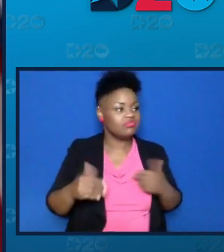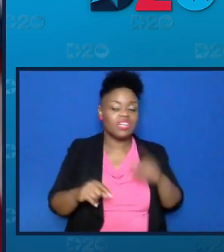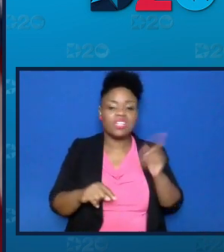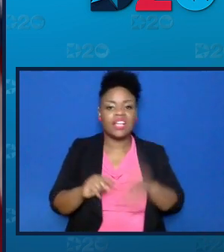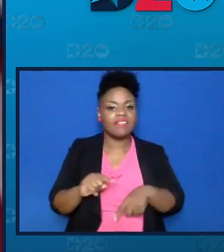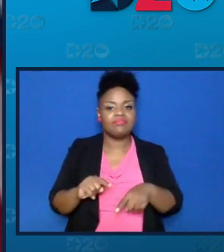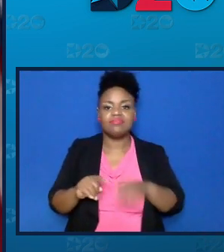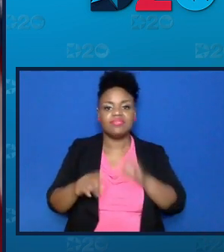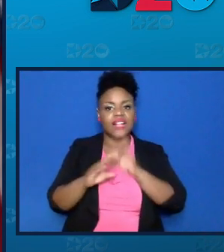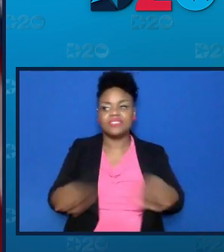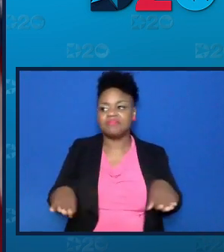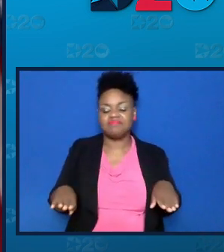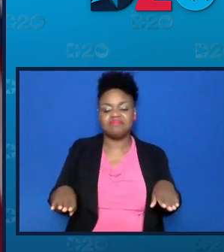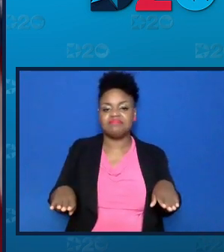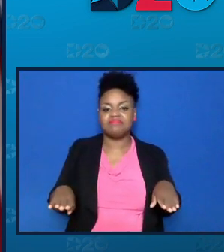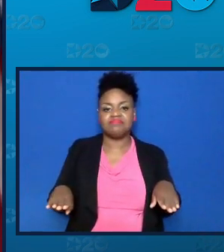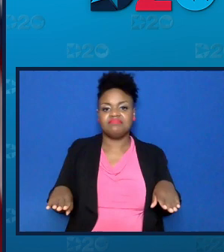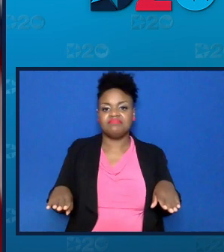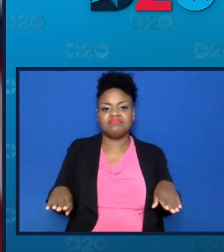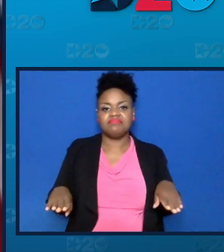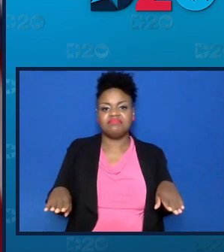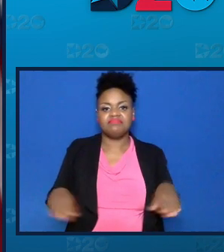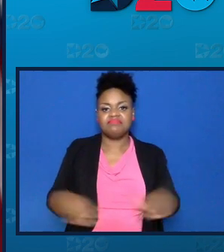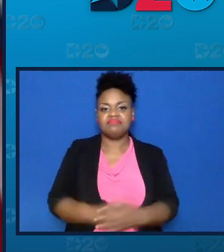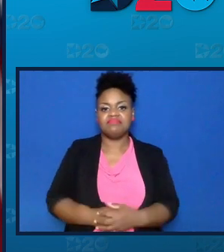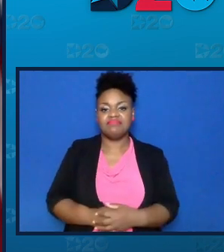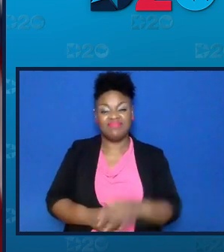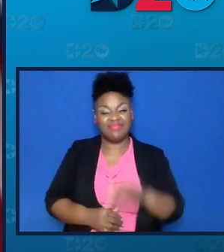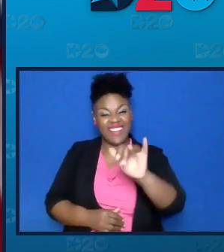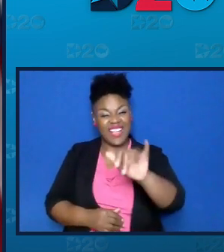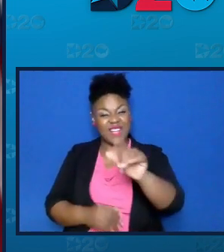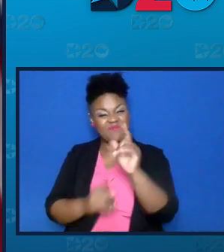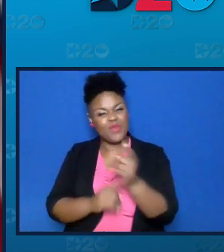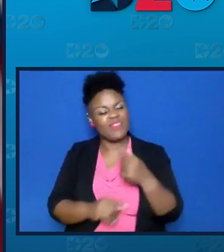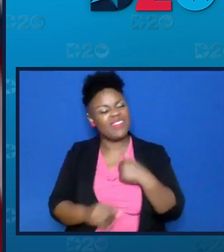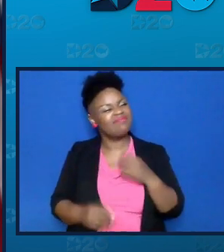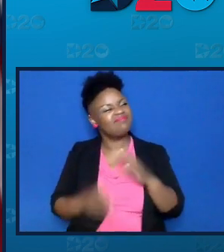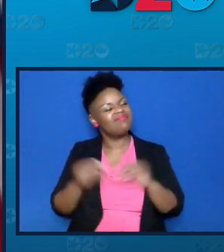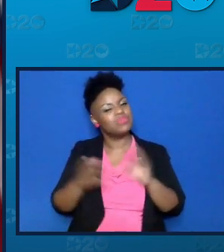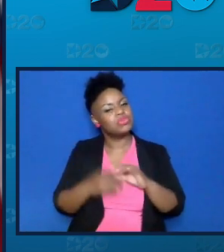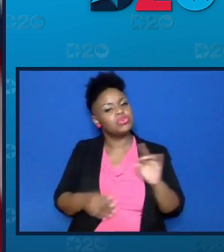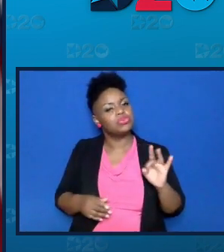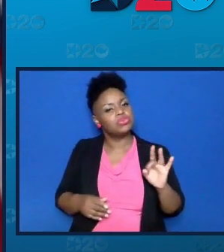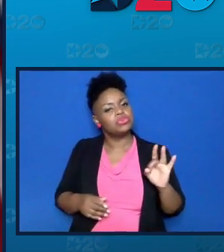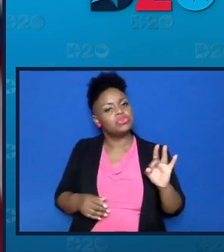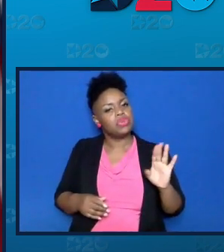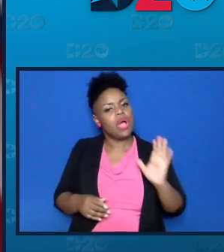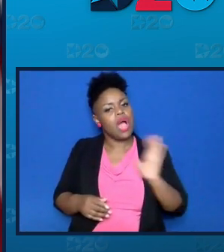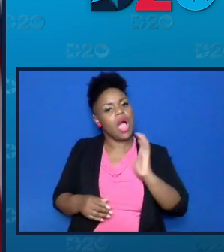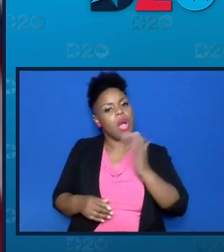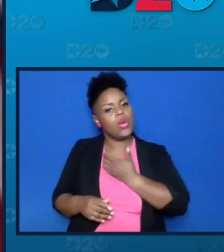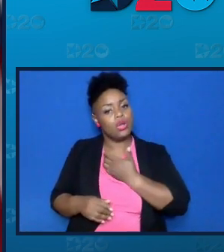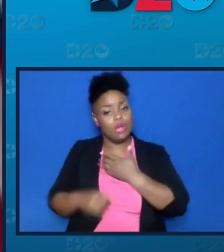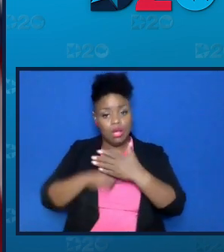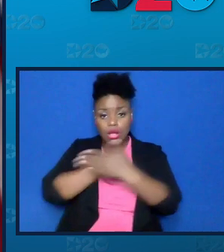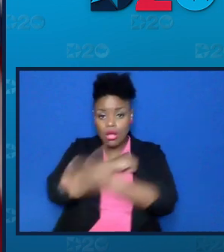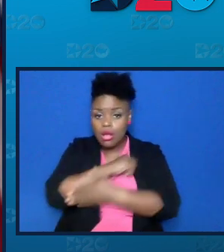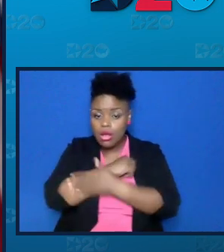time, I said we're in the battle for the soul of this nation. And we are.